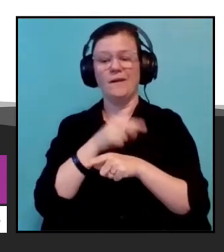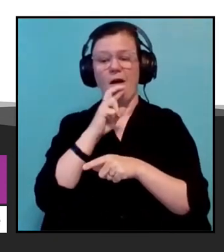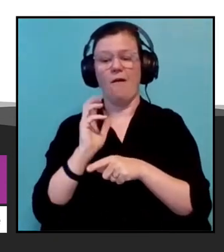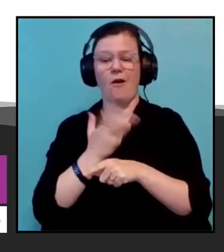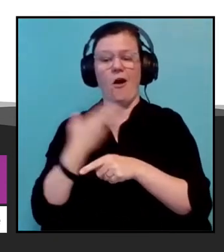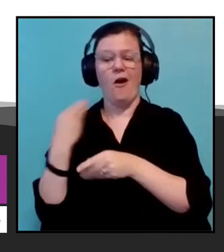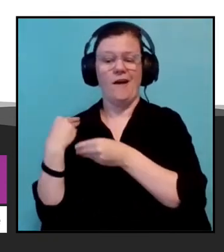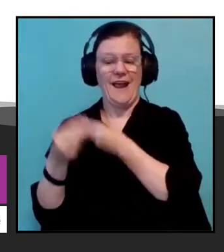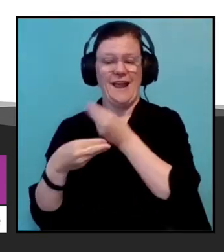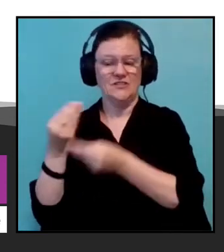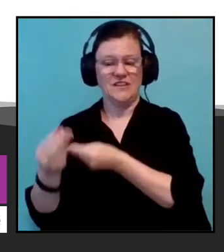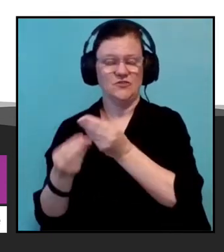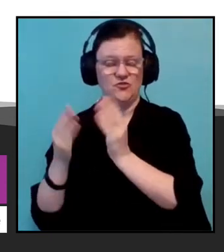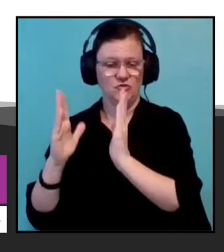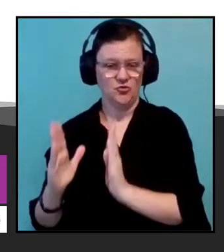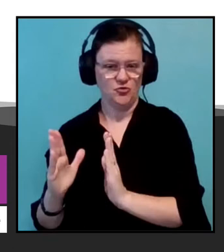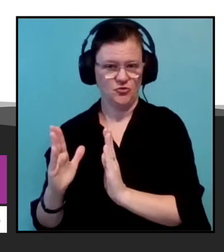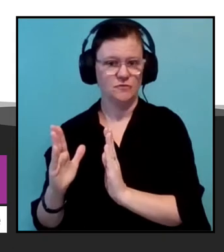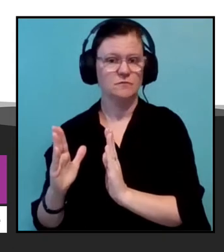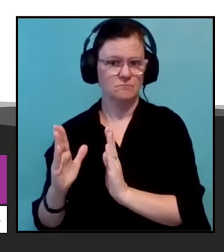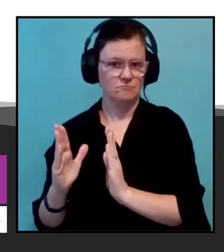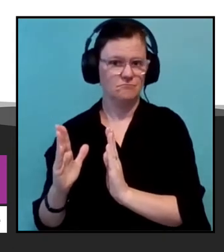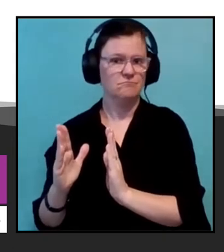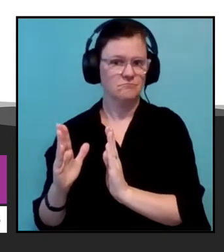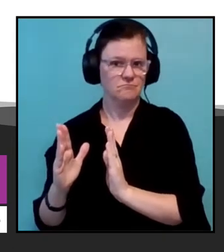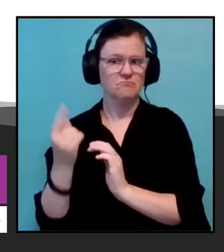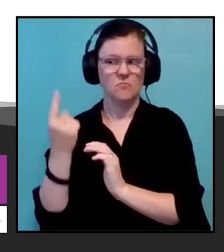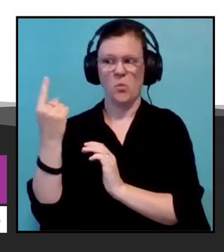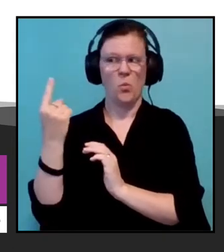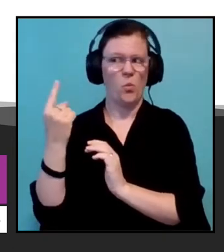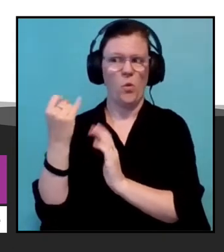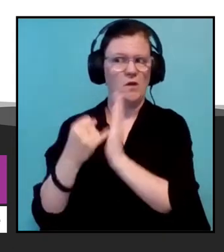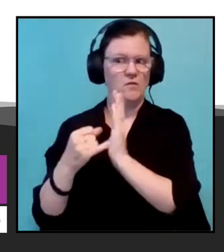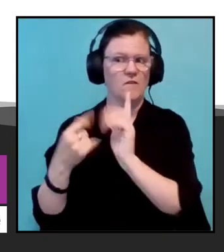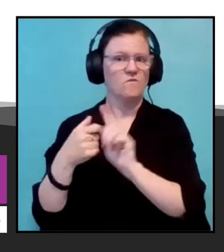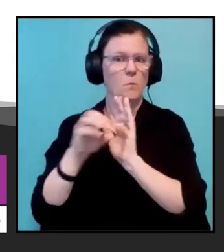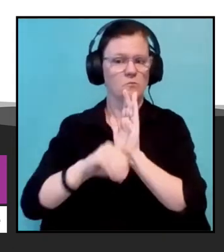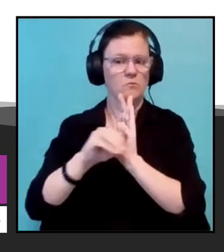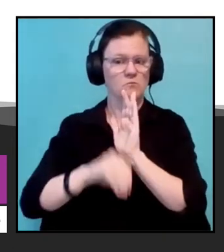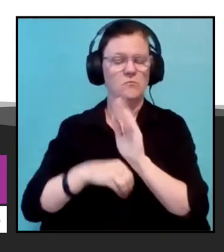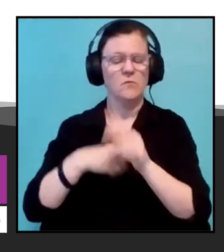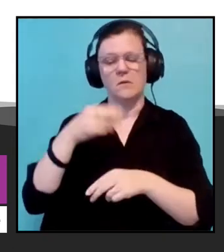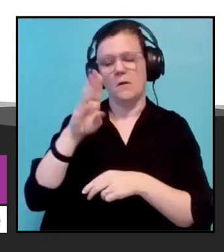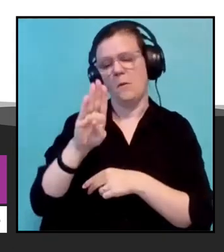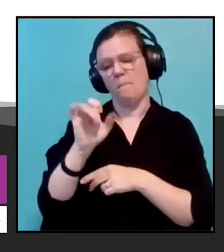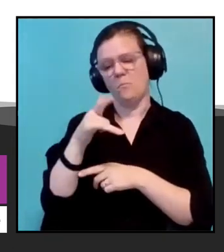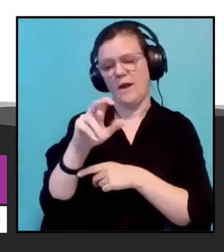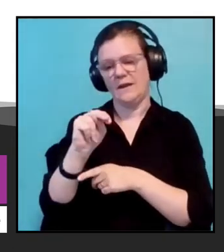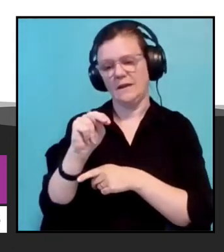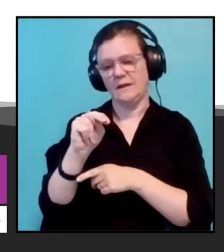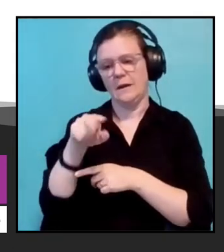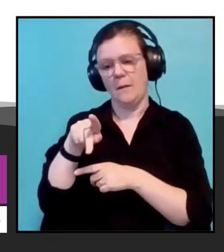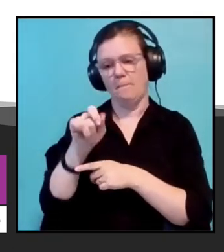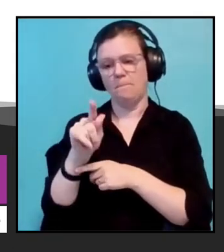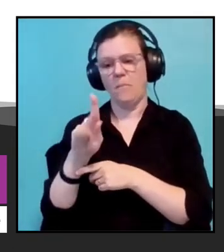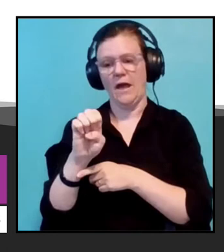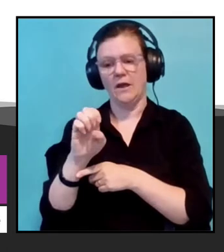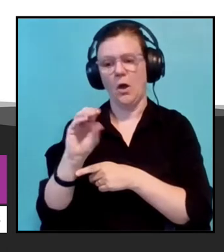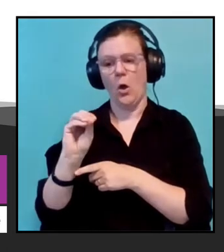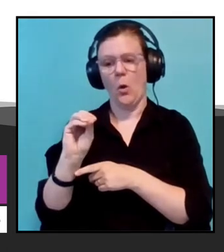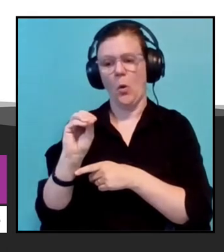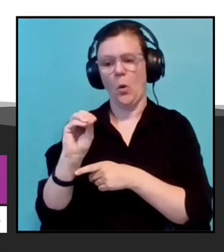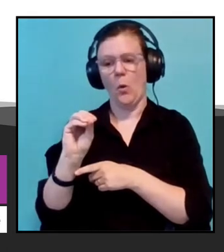love and I first heard from a visual artist from New Orleans, Brandon Mike Odoms, who I love his work as